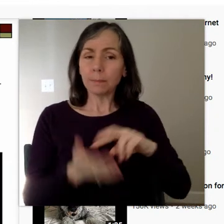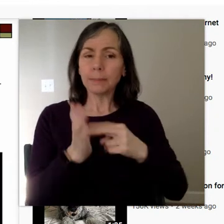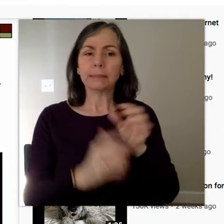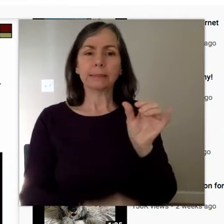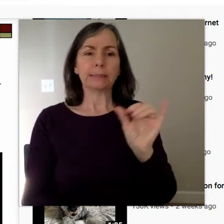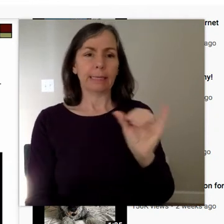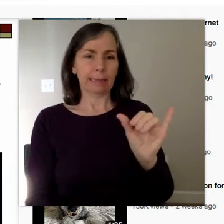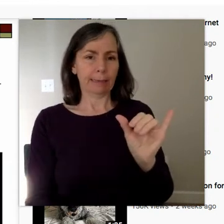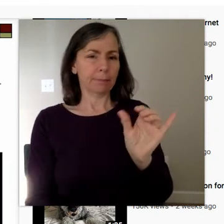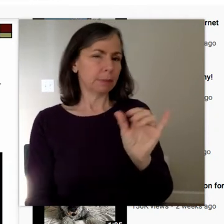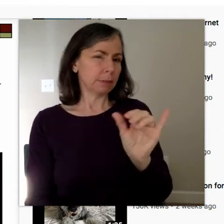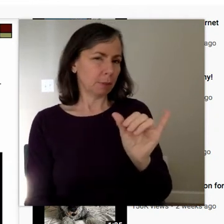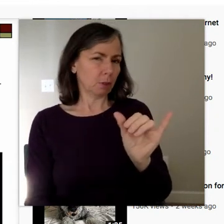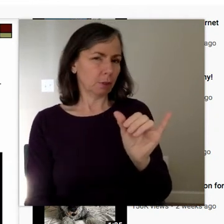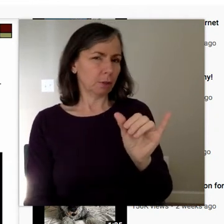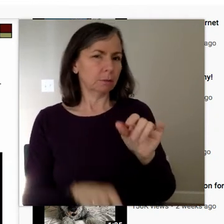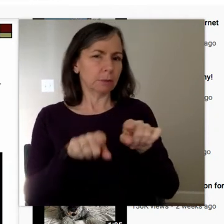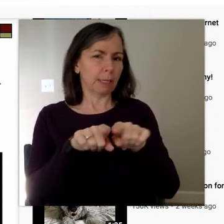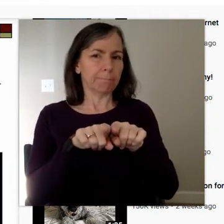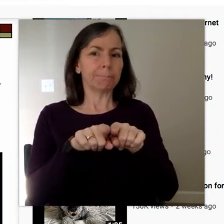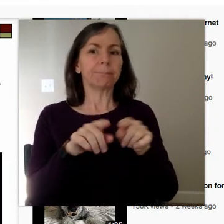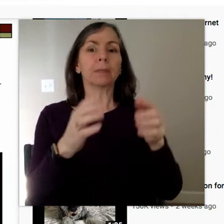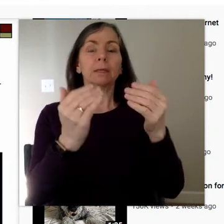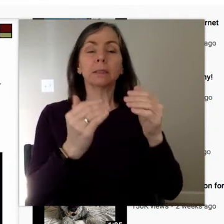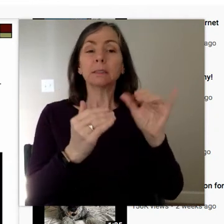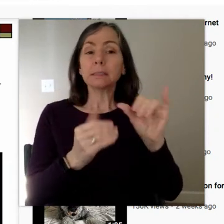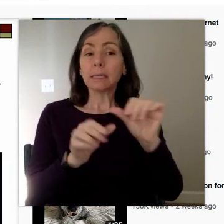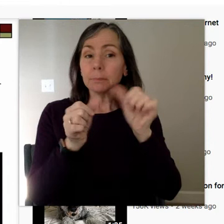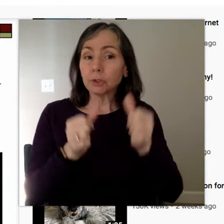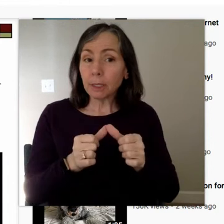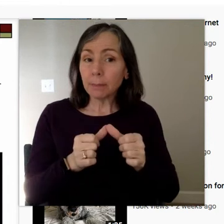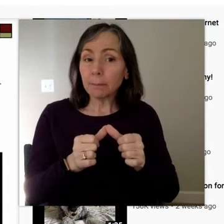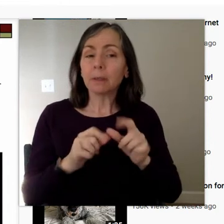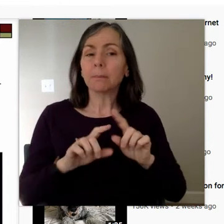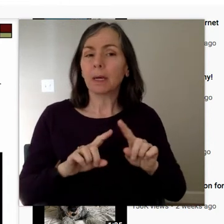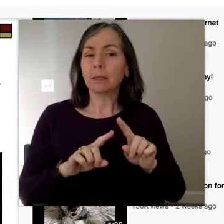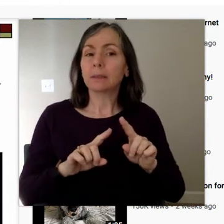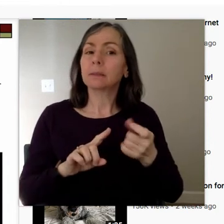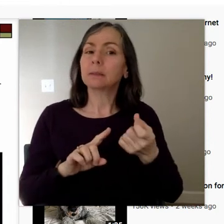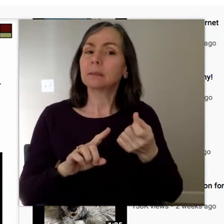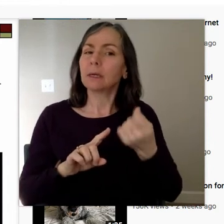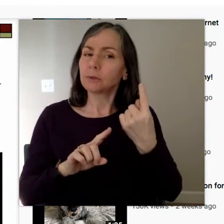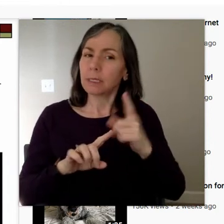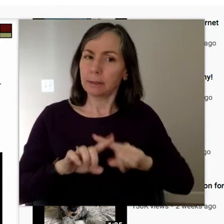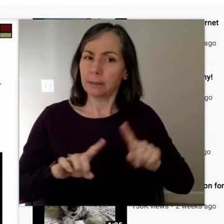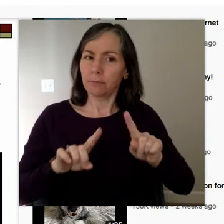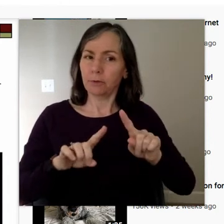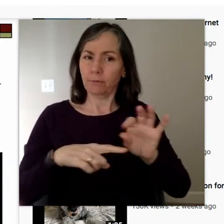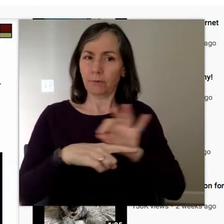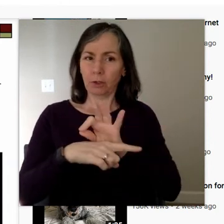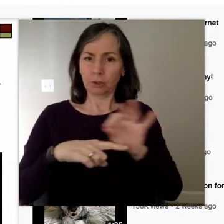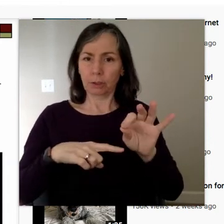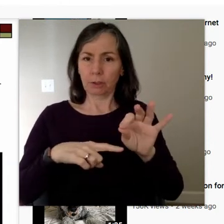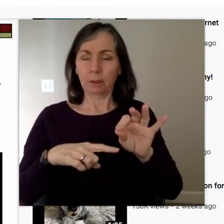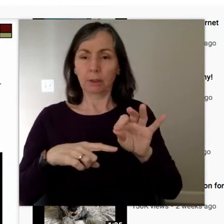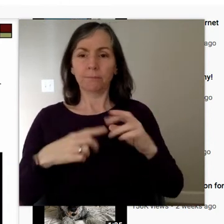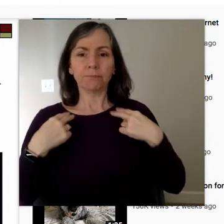same shape, but different function, different job. So human hand, a mole,